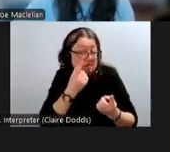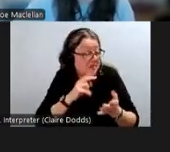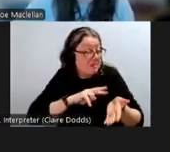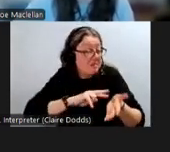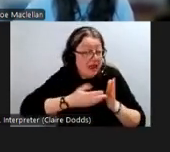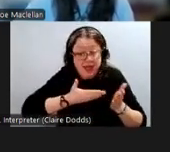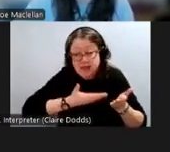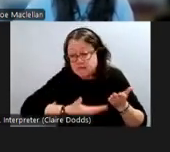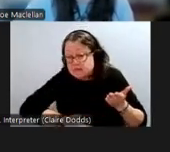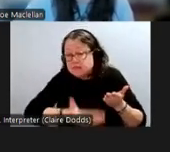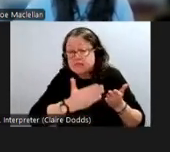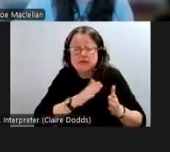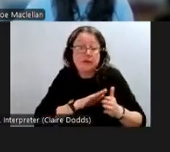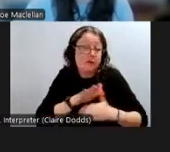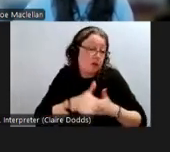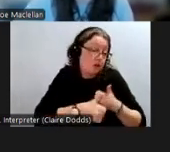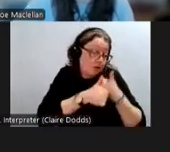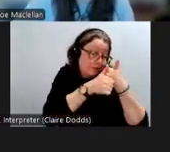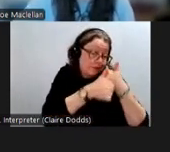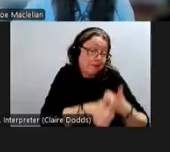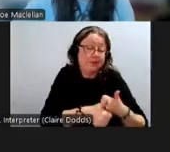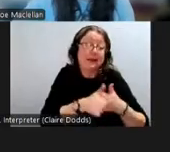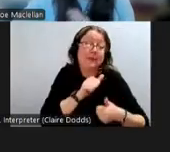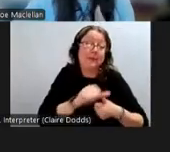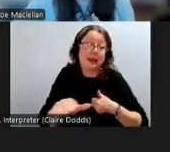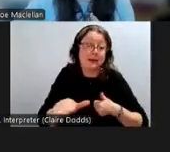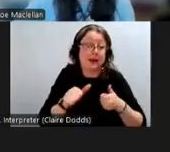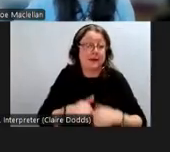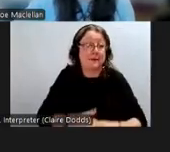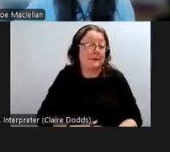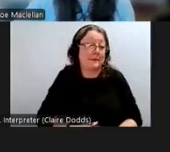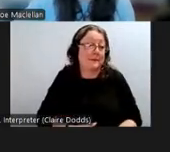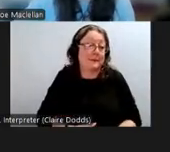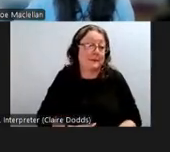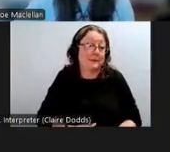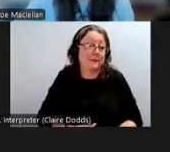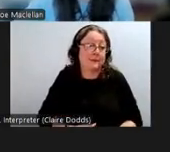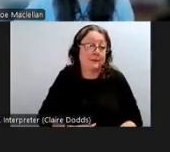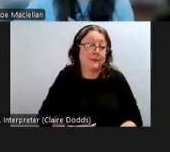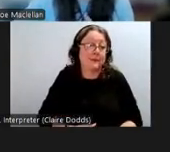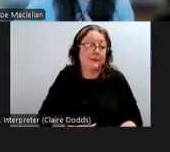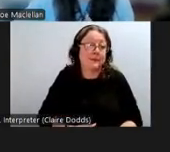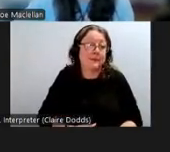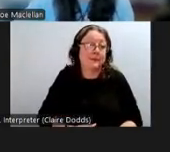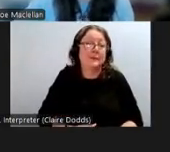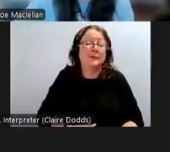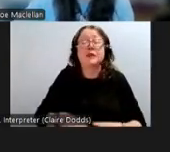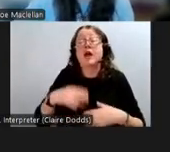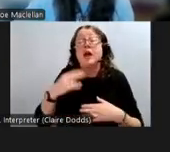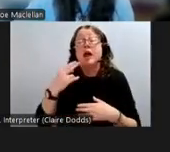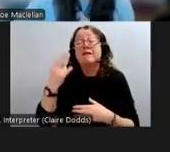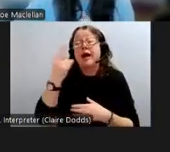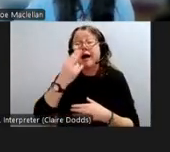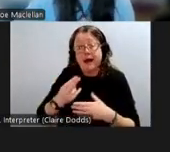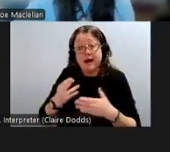to support those families a little bit better. So the process for arts and cultural settings is very similar, but we don't quite